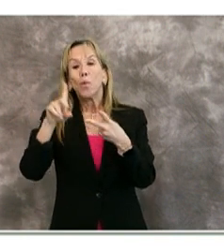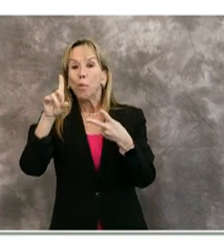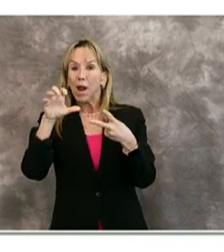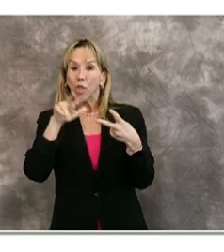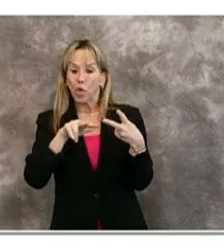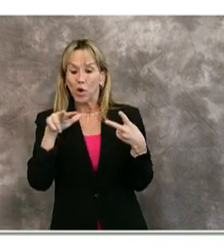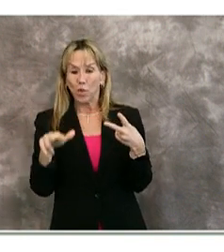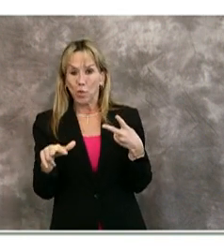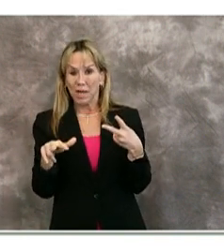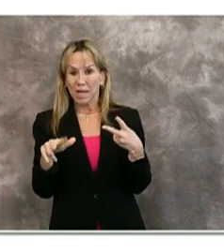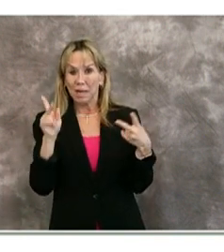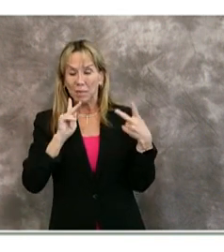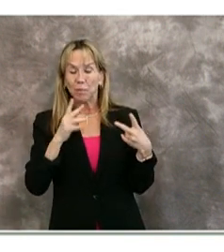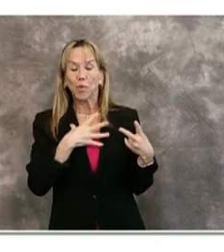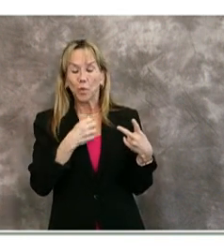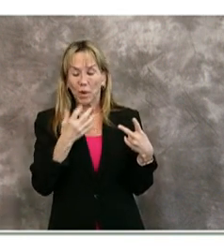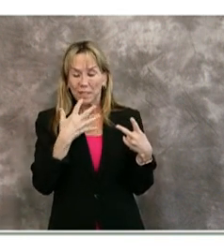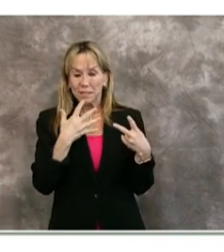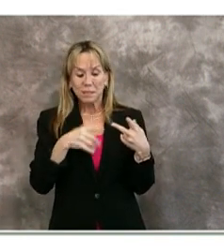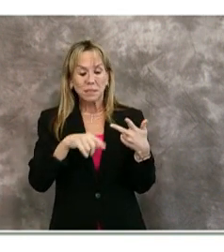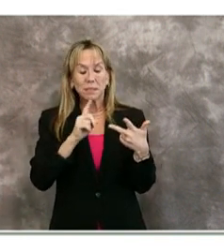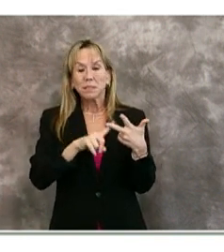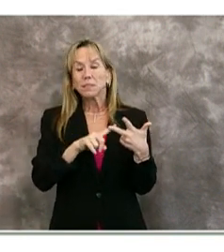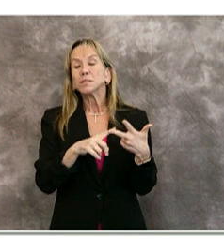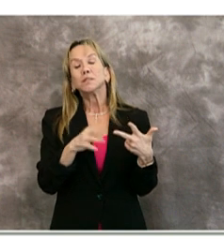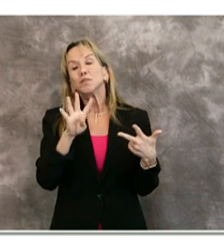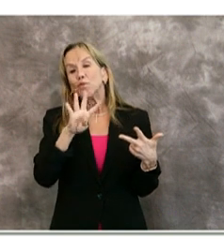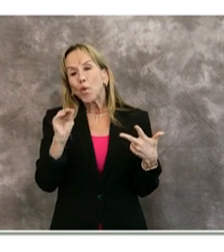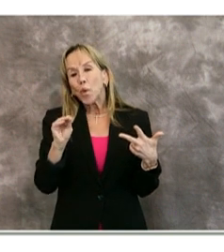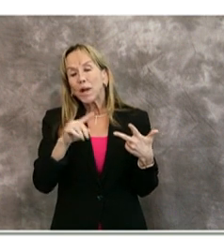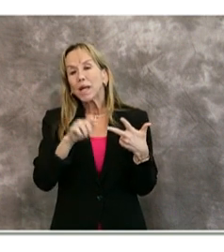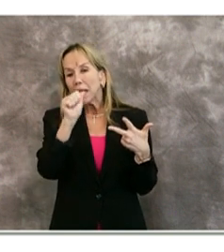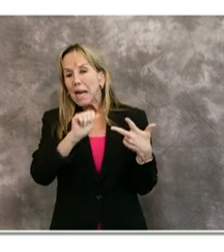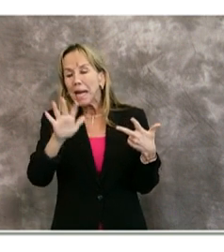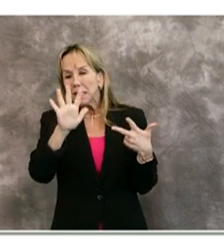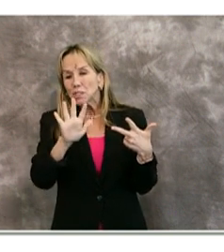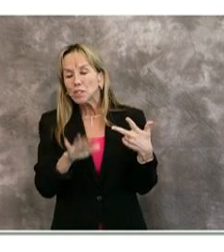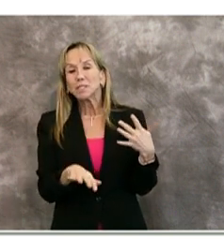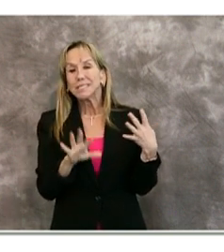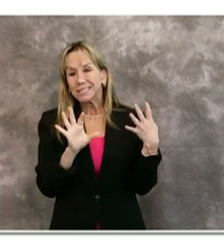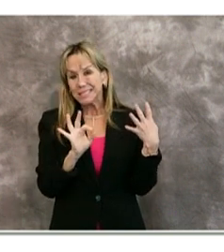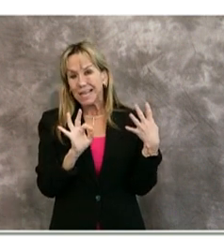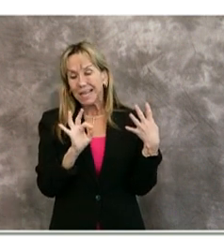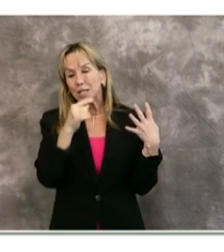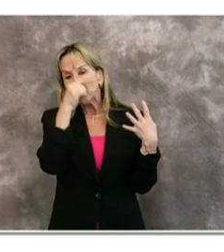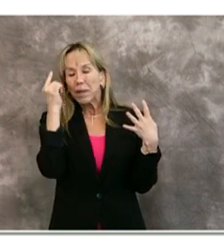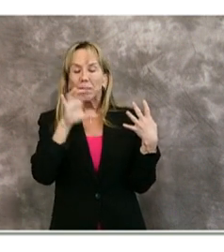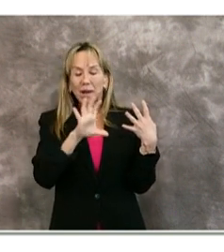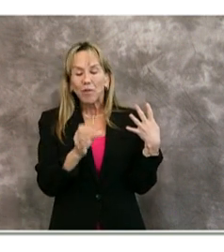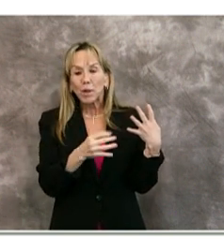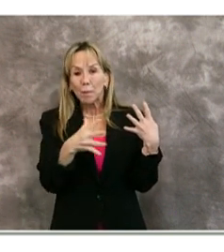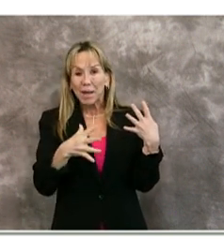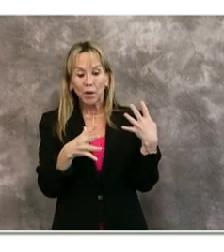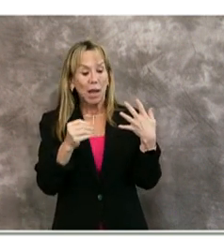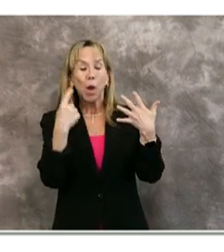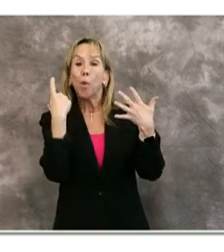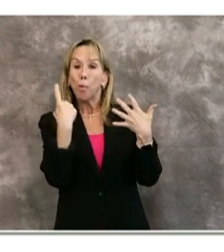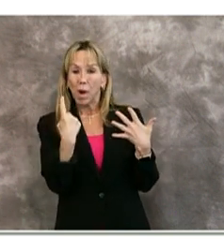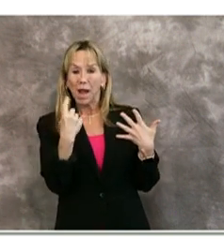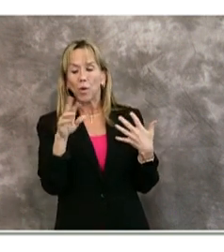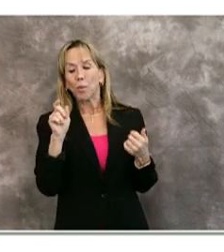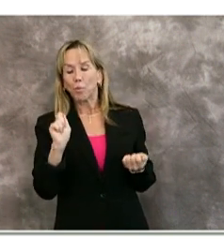133, or 41%, are white, 40, or 12%, are Asian, 9, or 3%, are Black or African American, and 1,